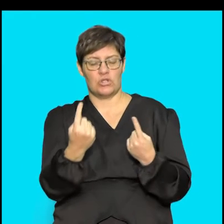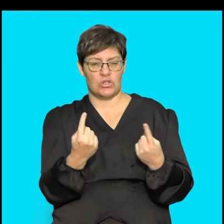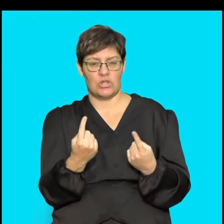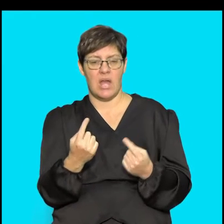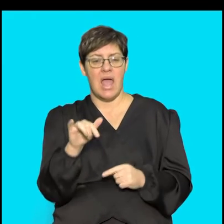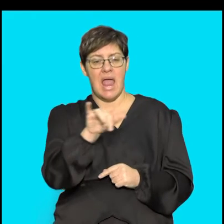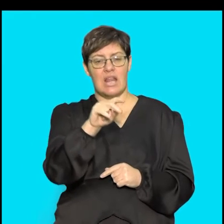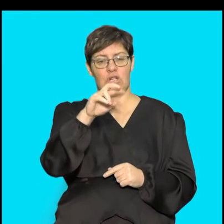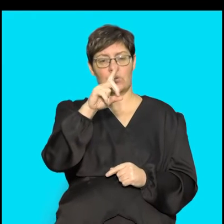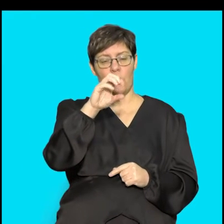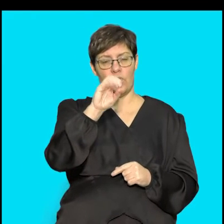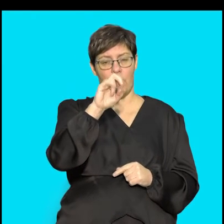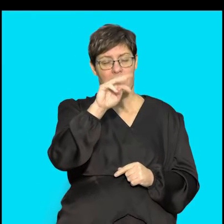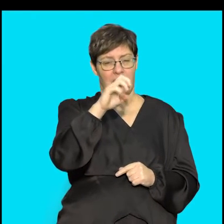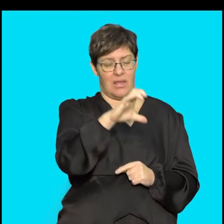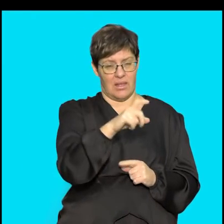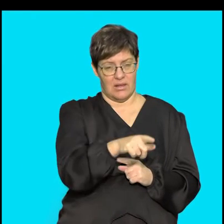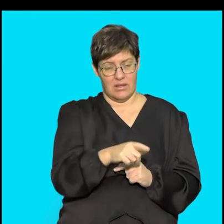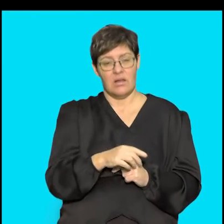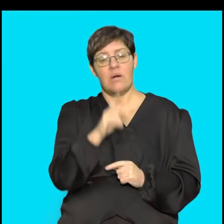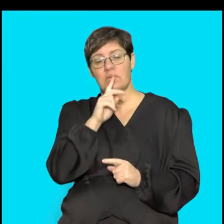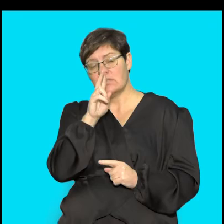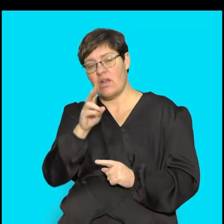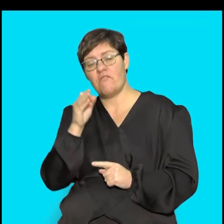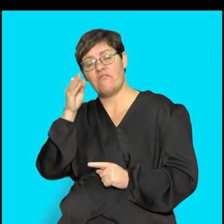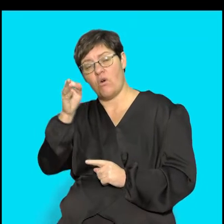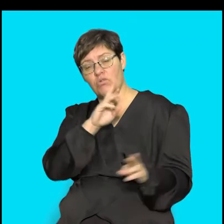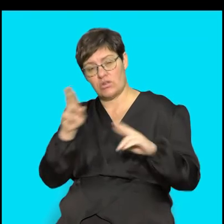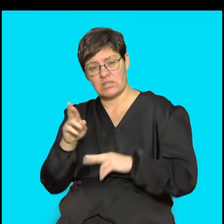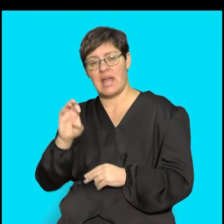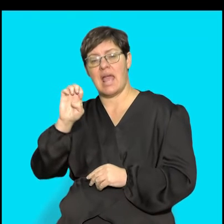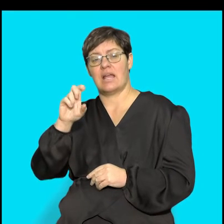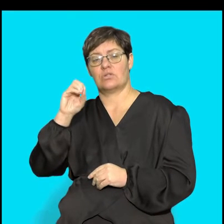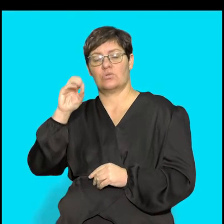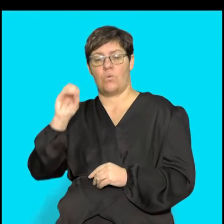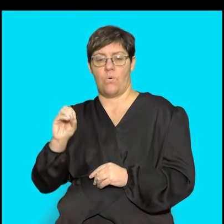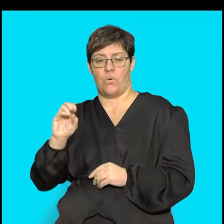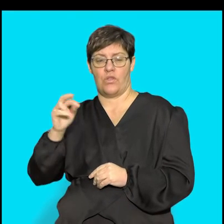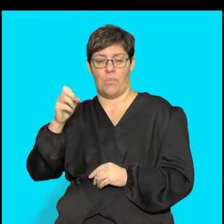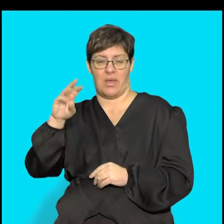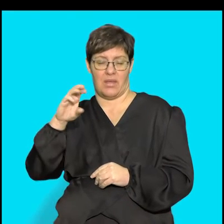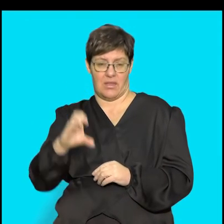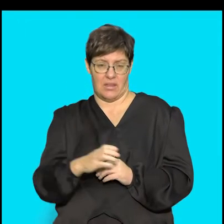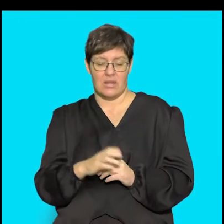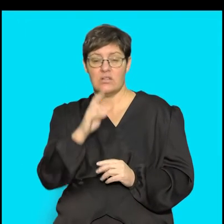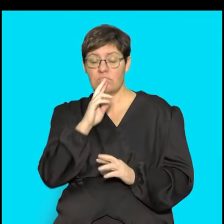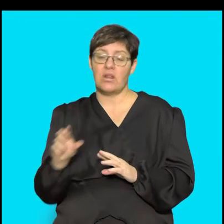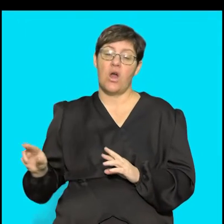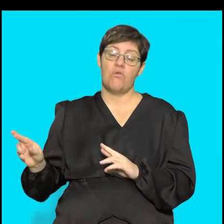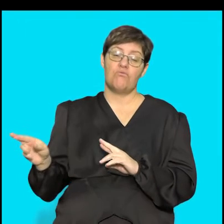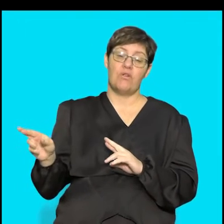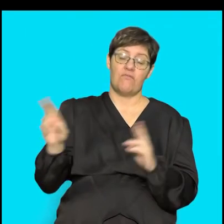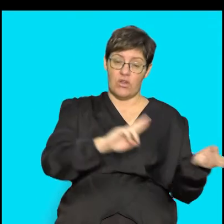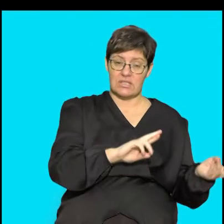here is endothermic, and we see that the forward reaction is exothermic, meaning that the